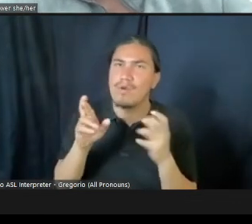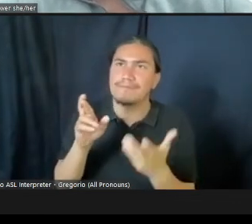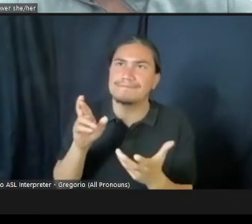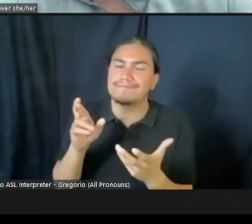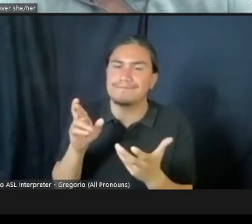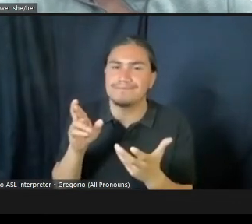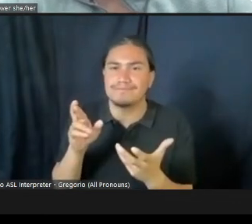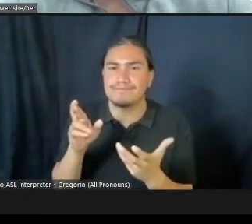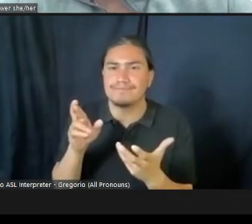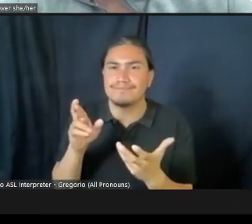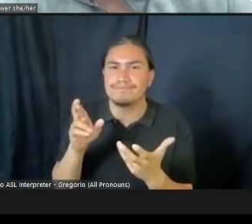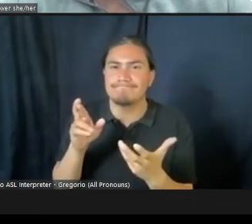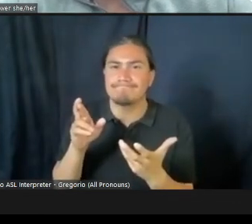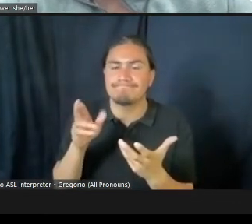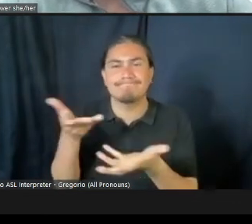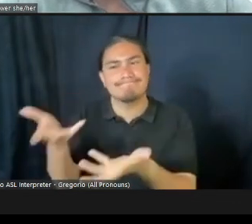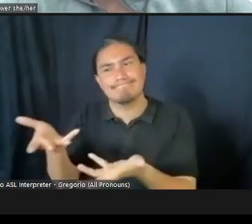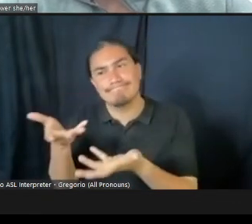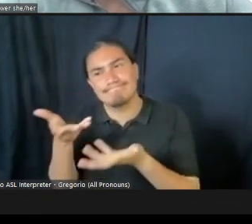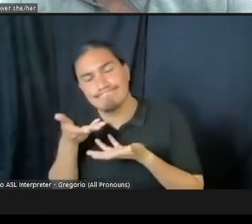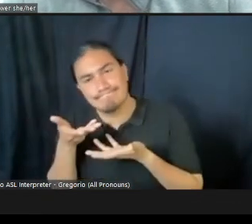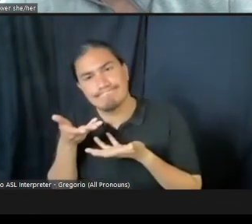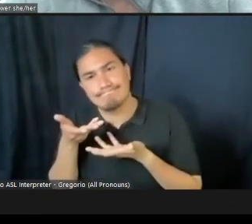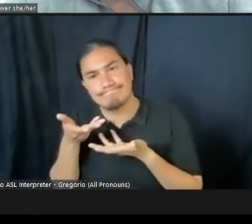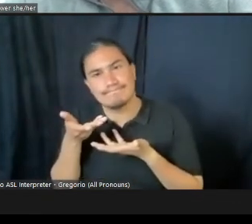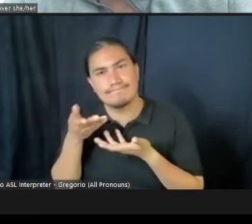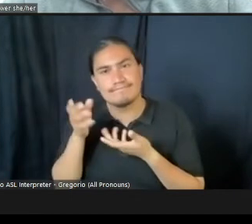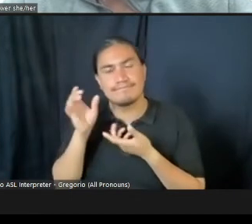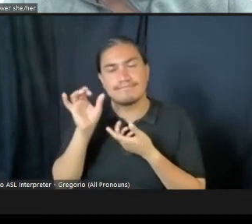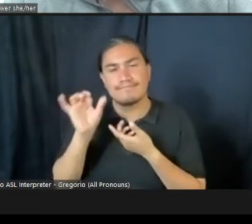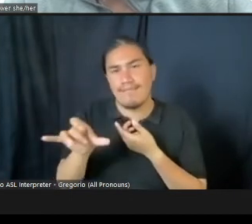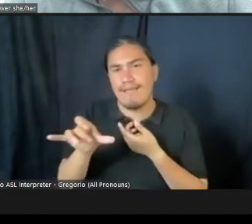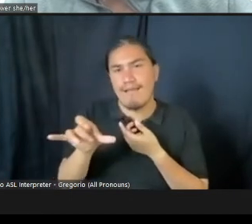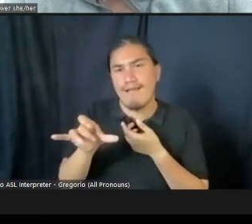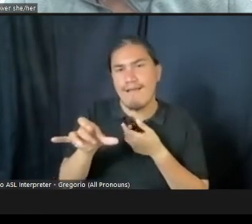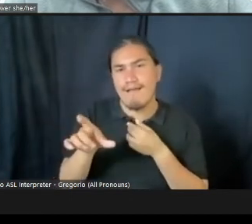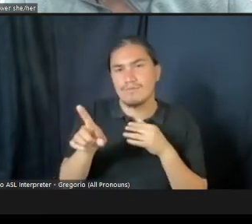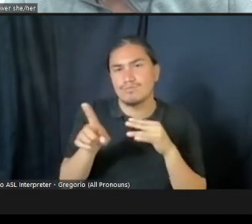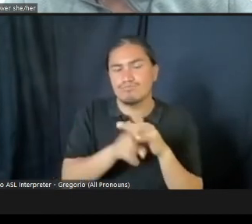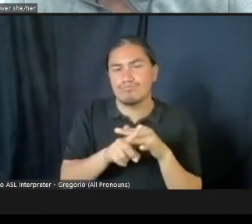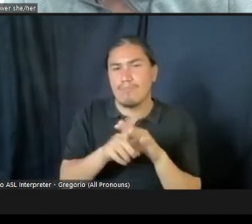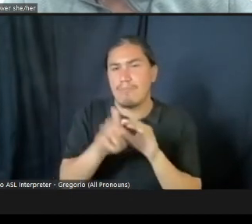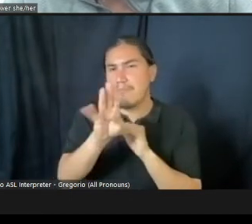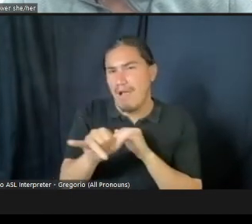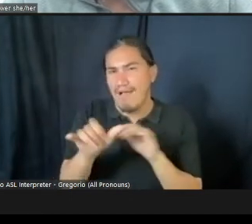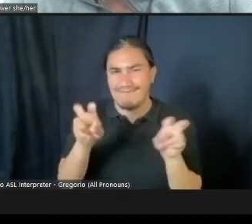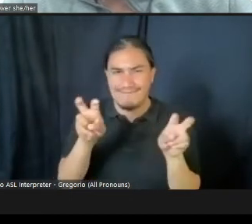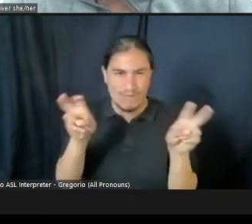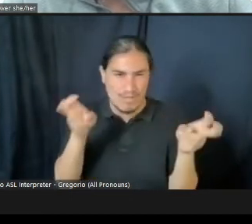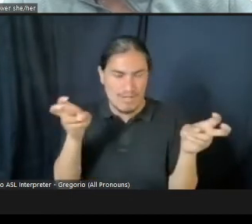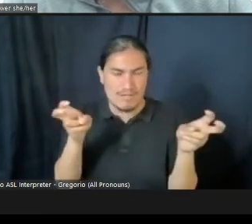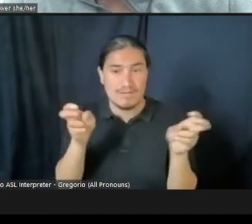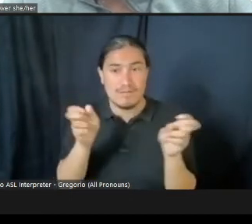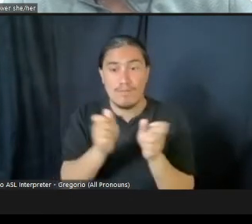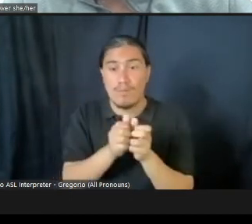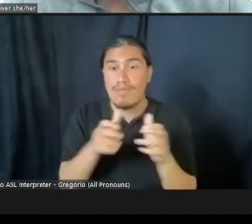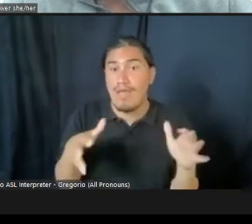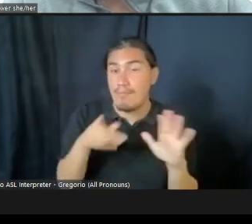but the hospitality signaled by the phrase, but without